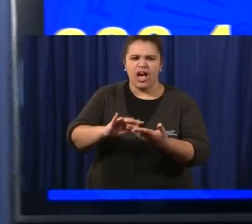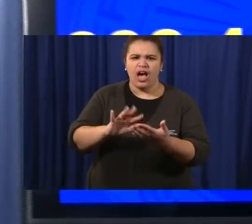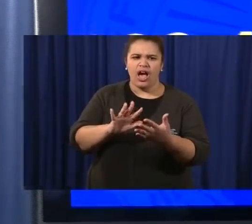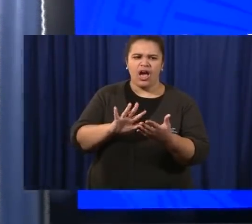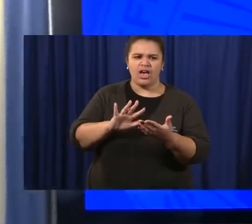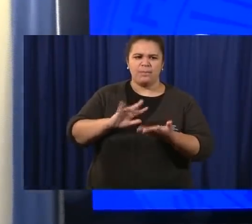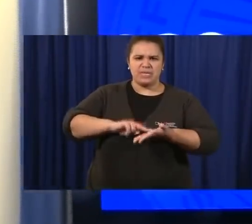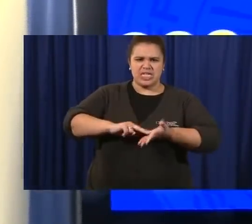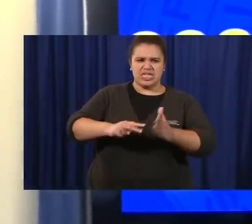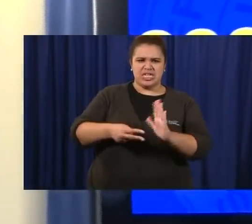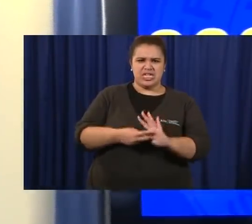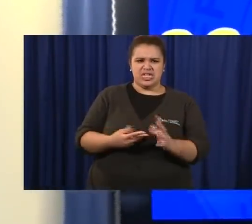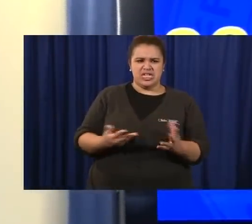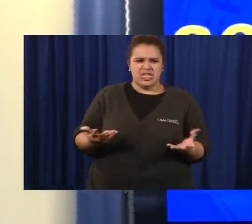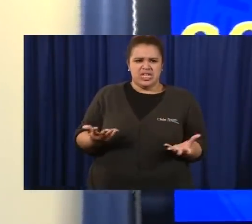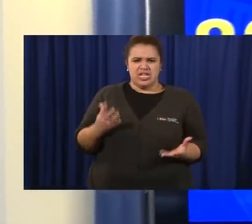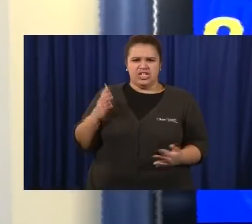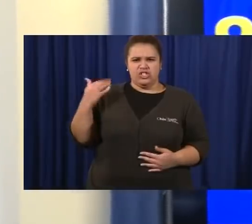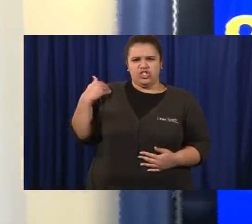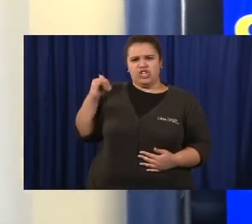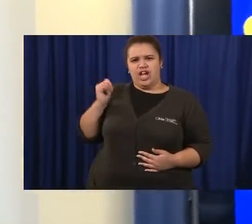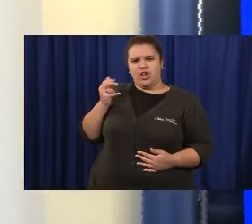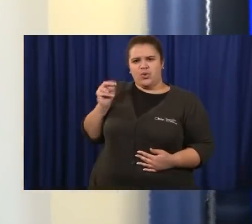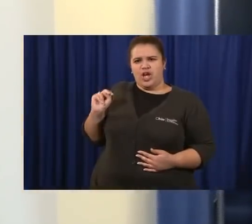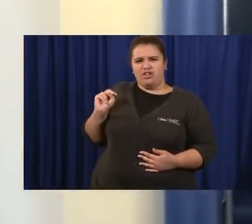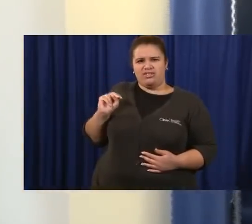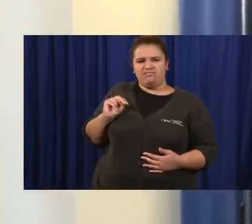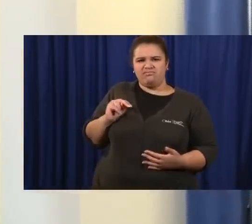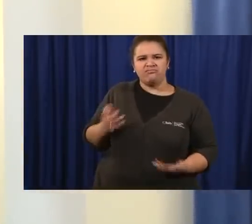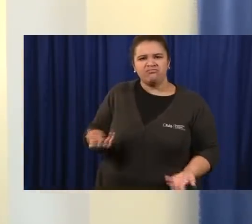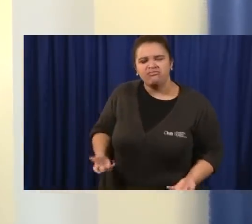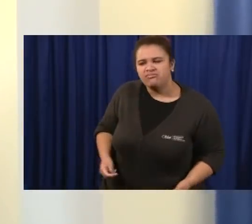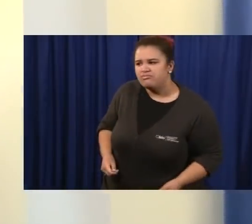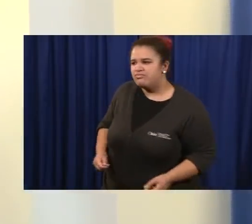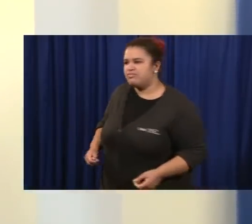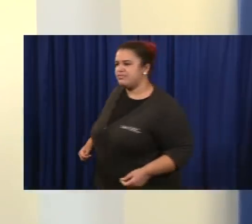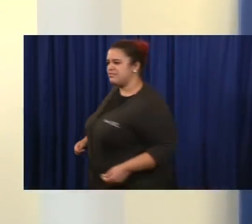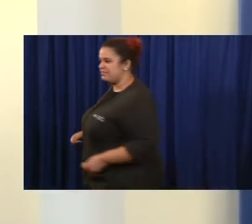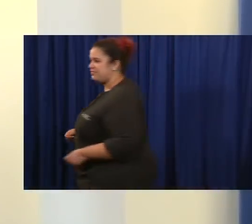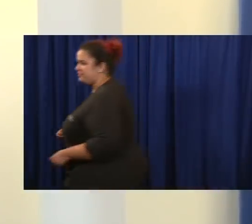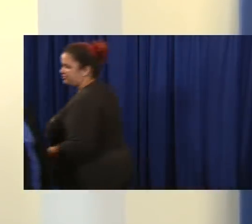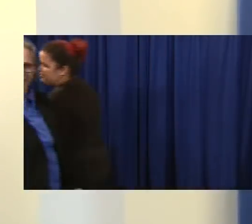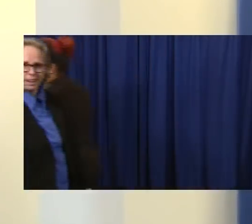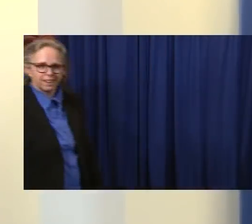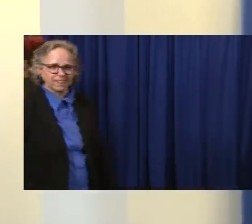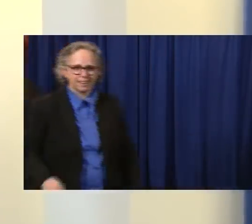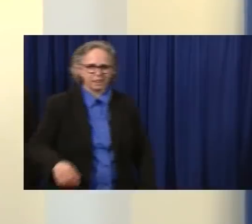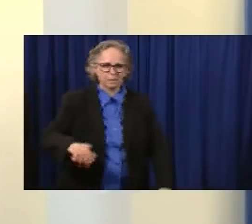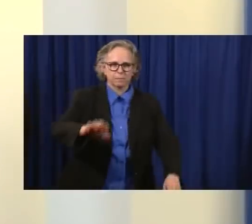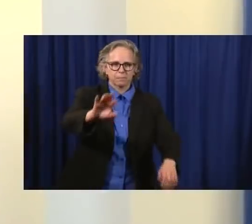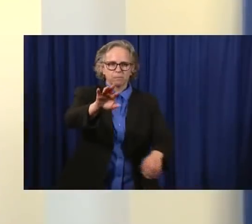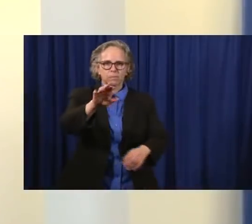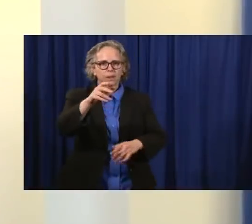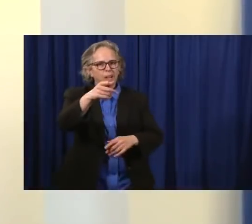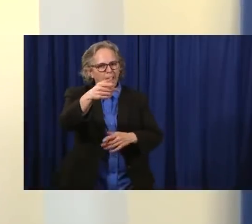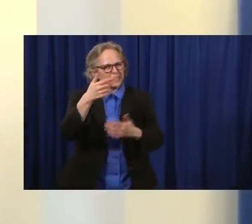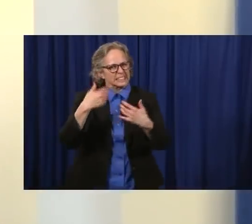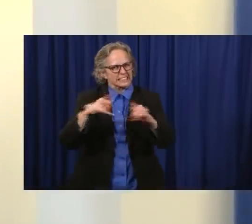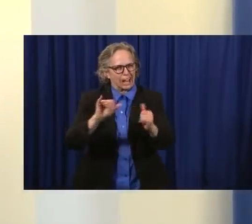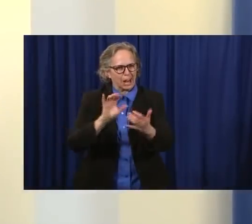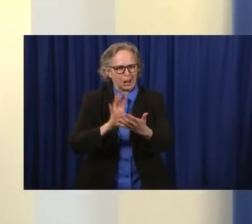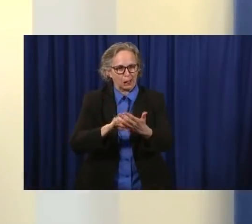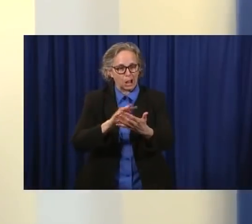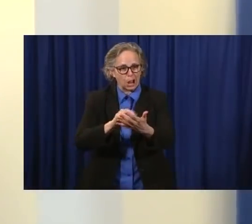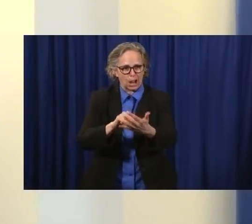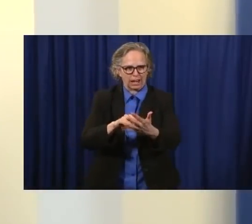Thank you. So, we're going to learn more and more about the past, and it's going to be years of learning.